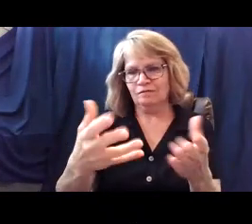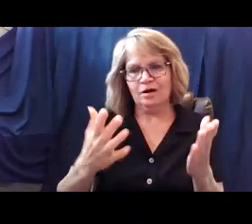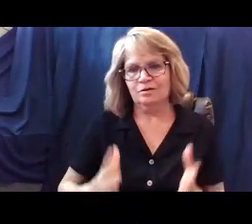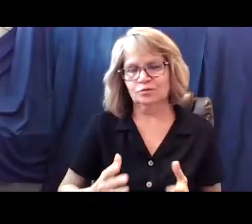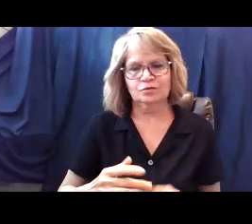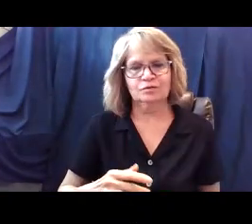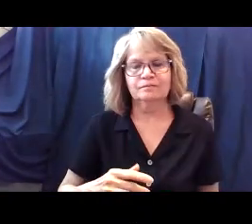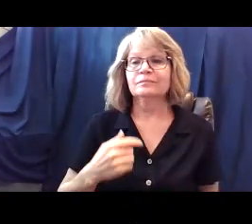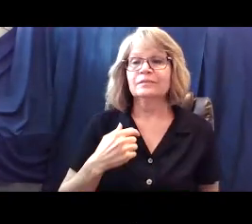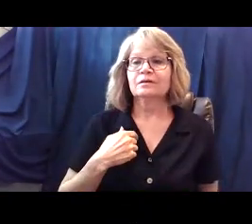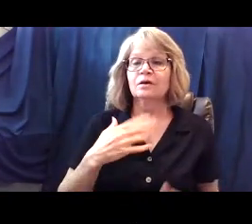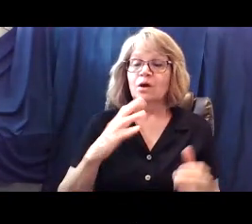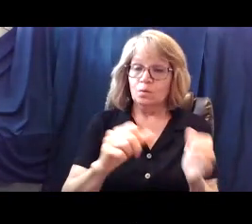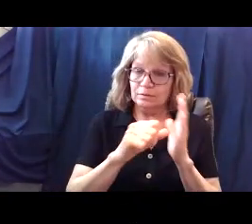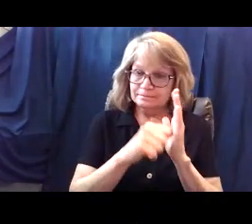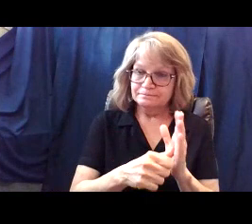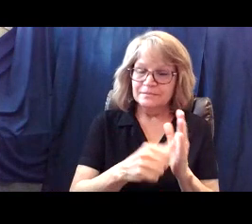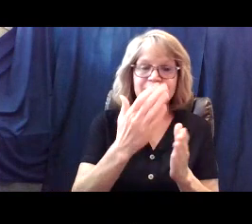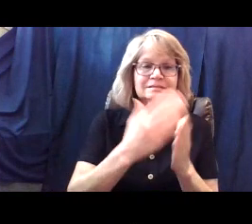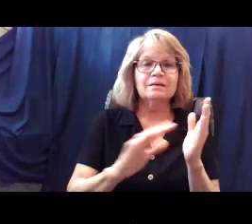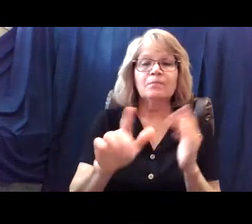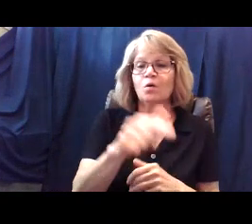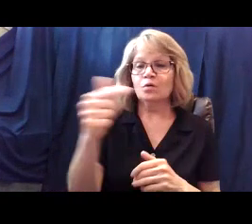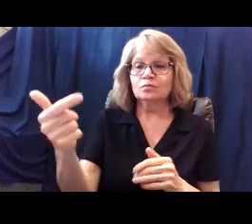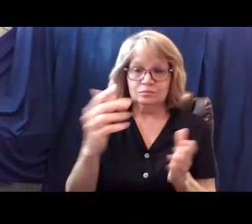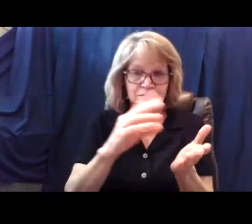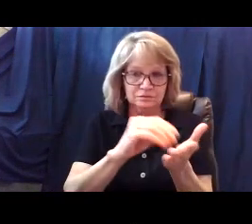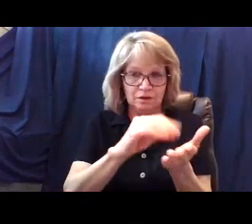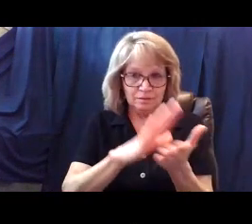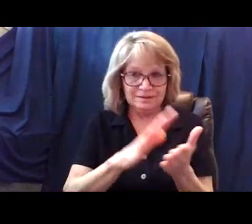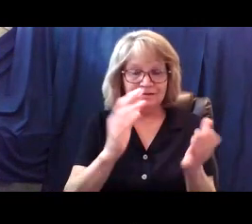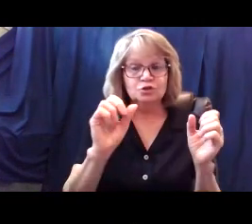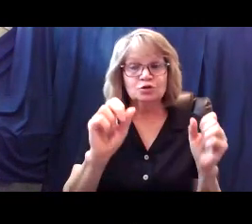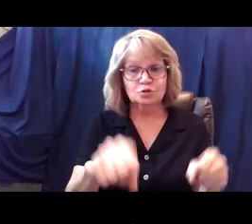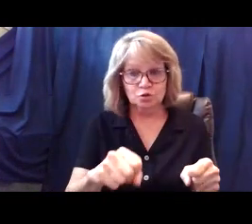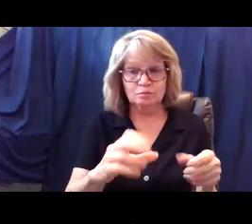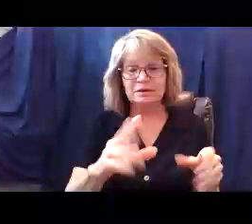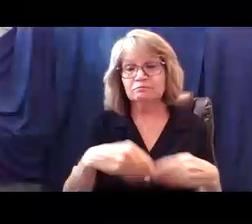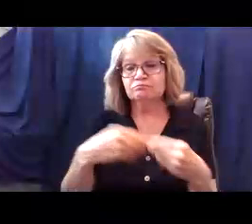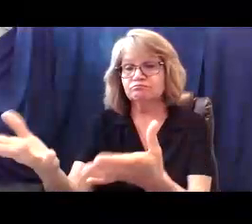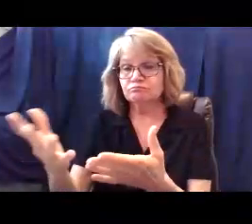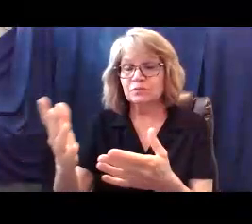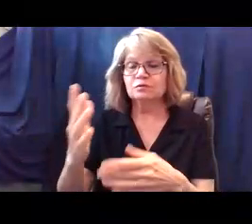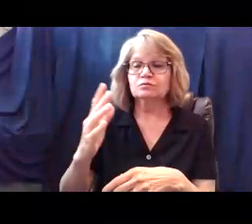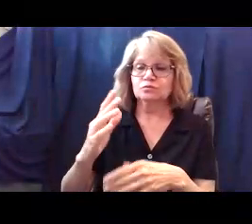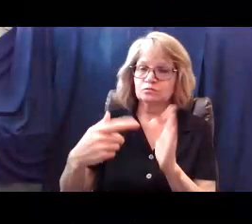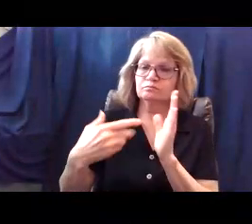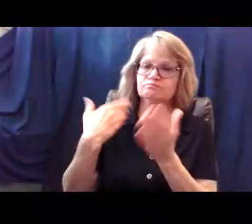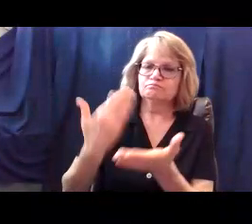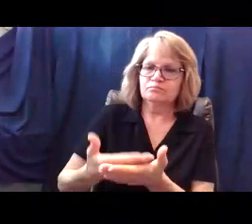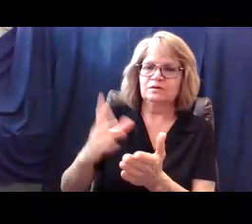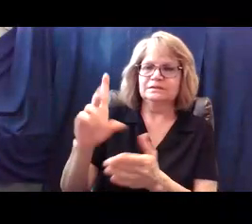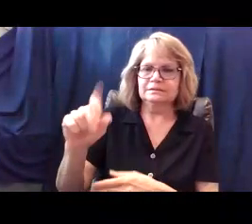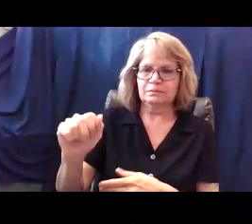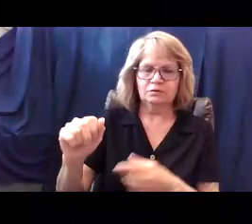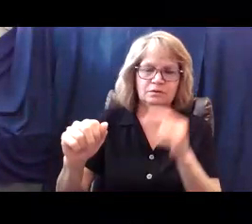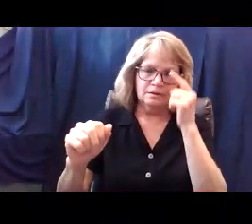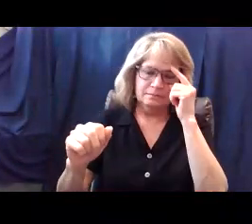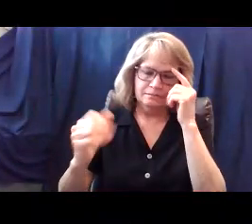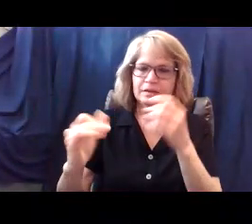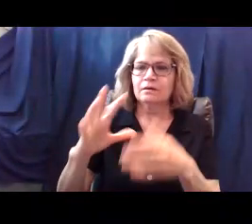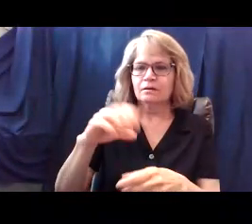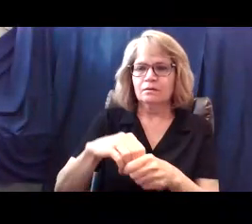Now, I do want to note that there are some alternative documentation that can be provided that would establish disability. So that would include